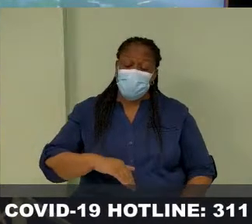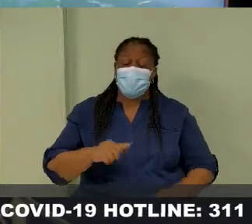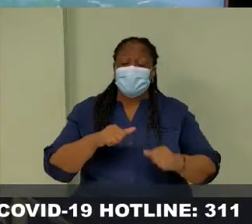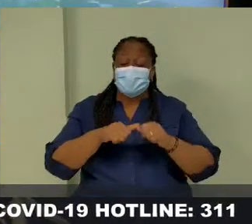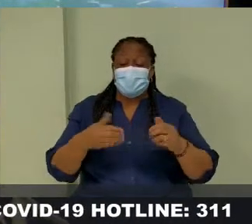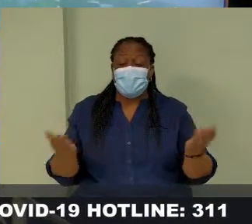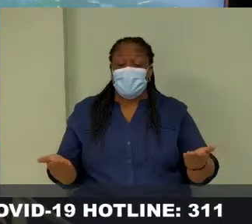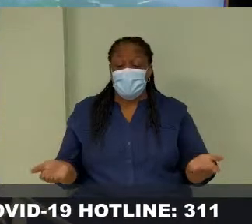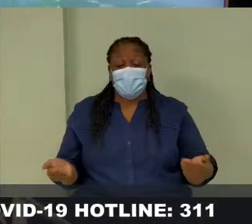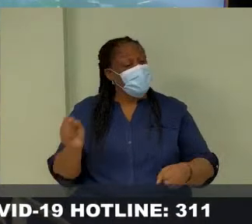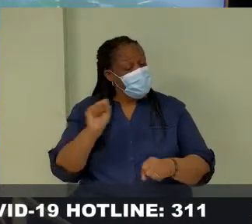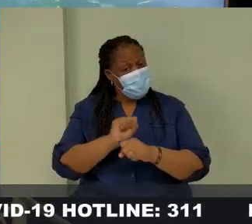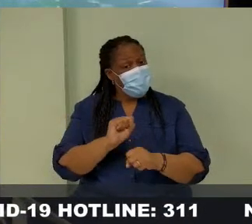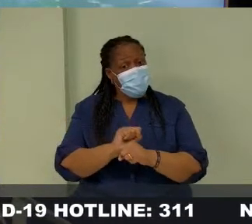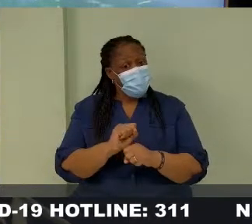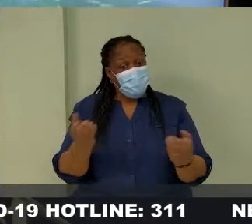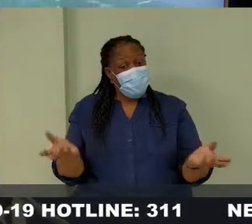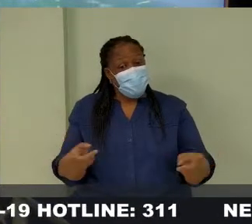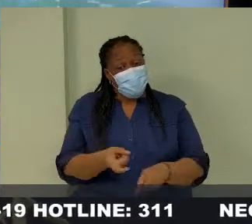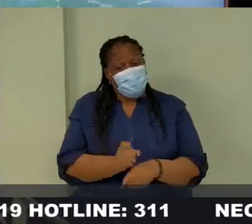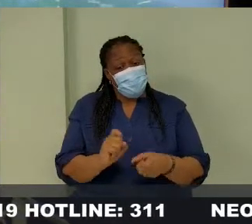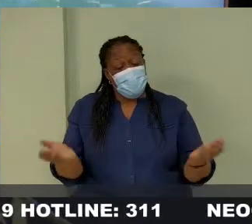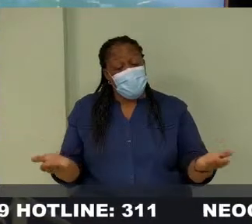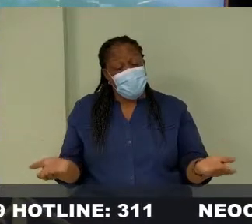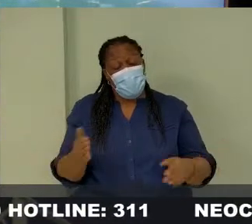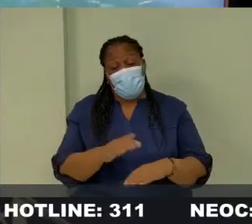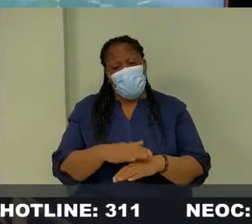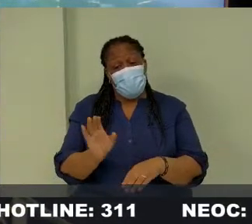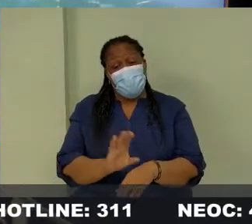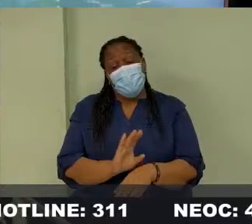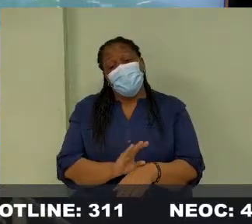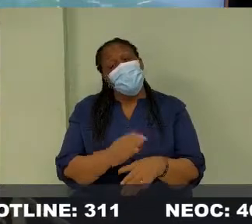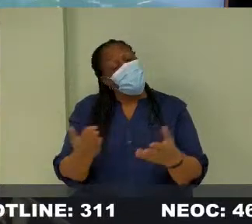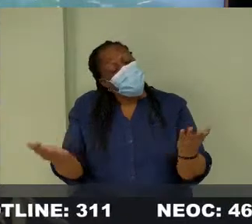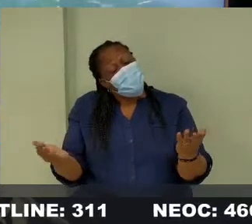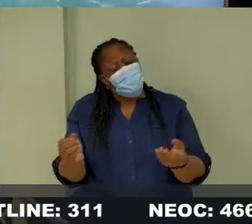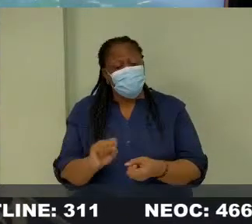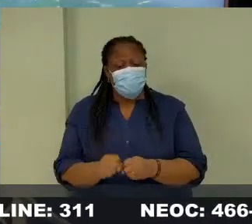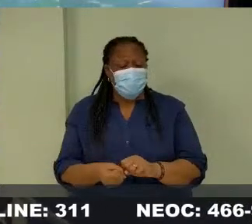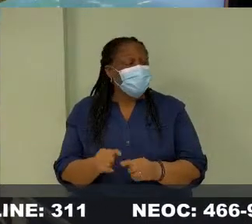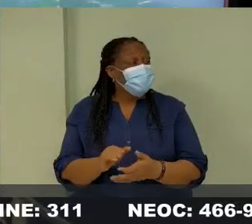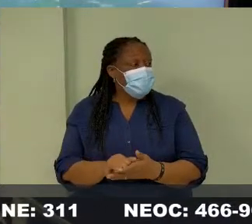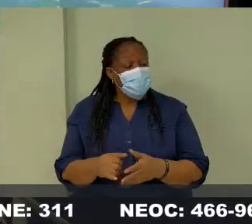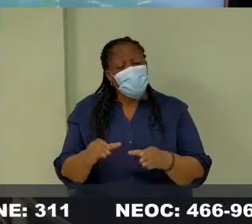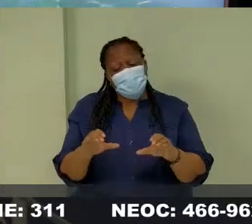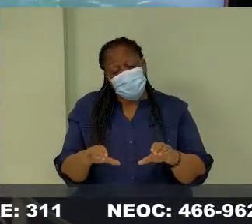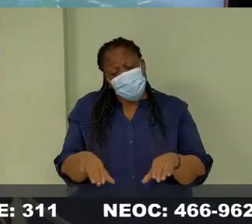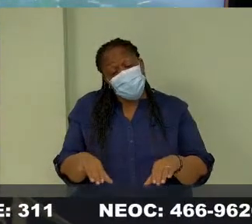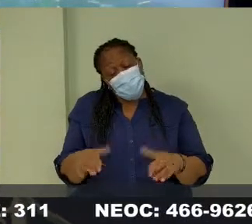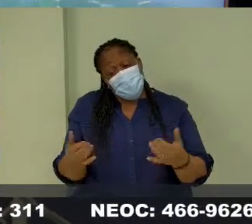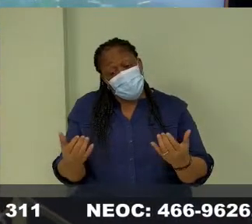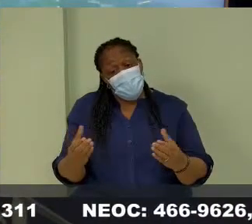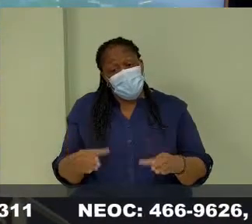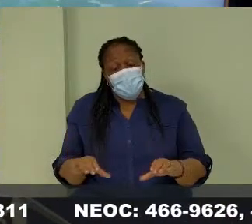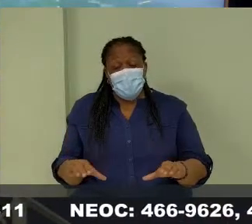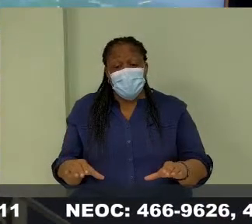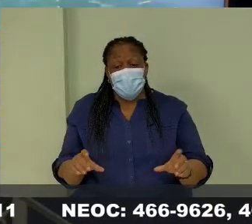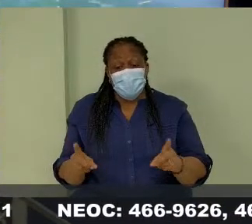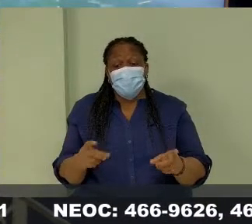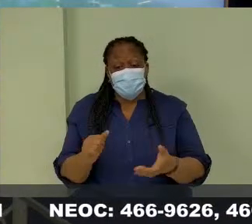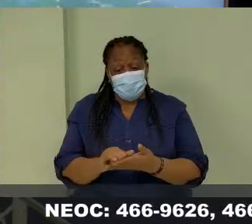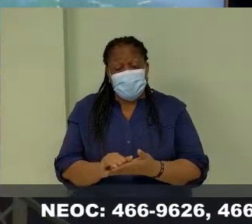Miami or London and, you know, work in a villa, a hotel room in St.